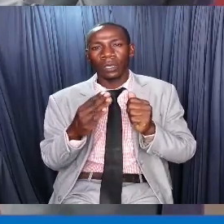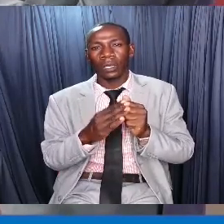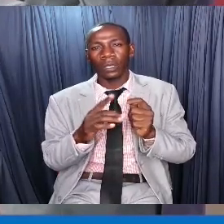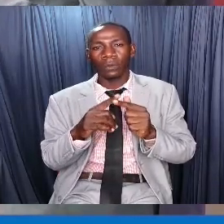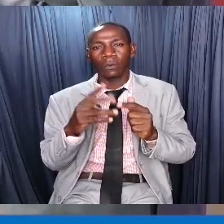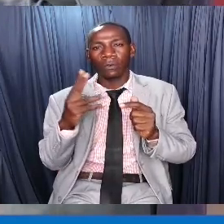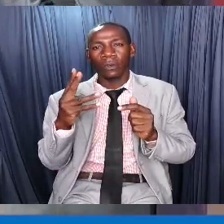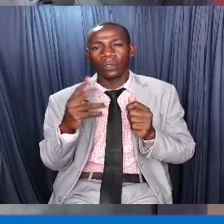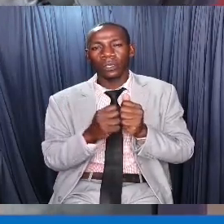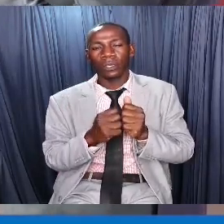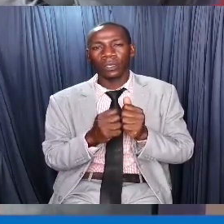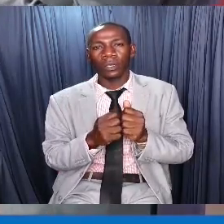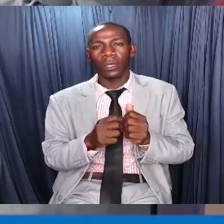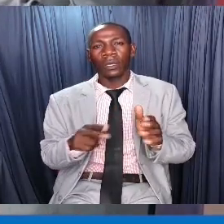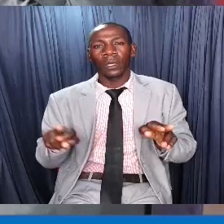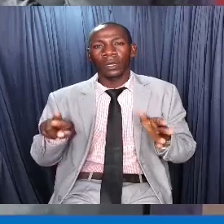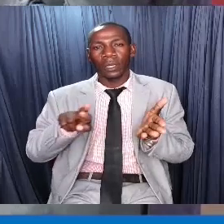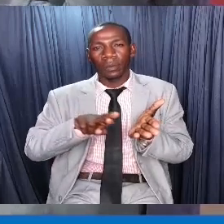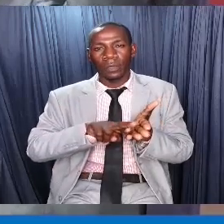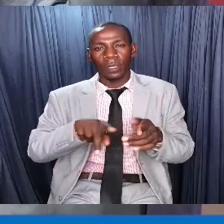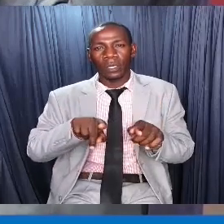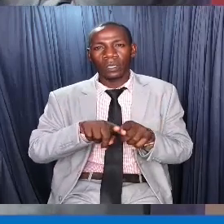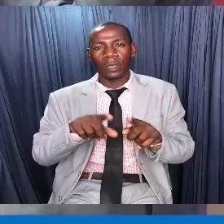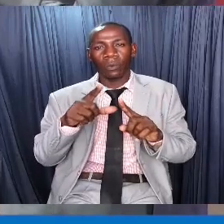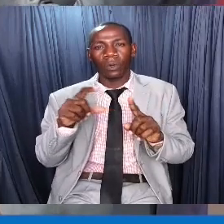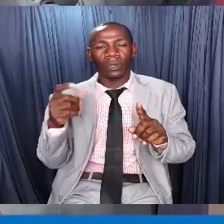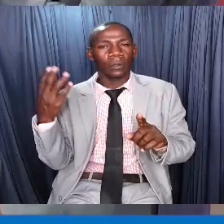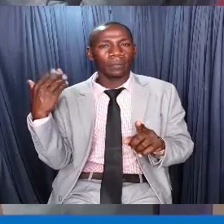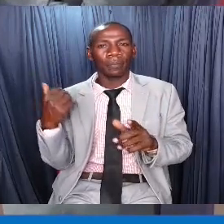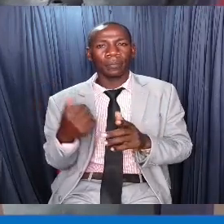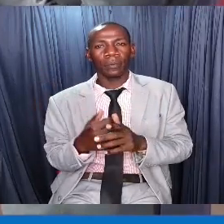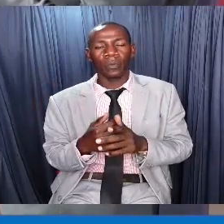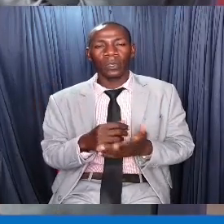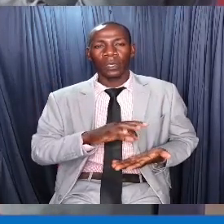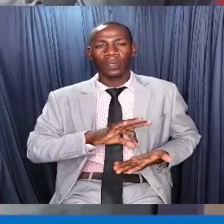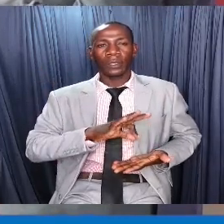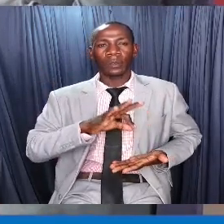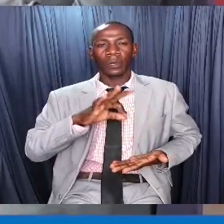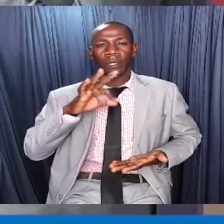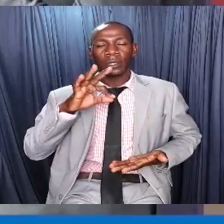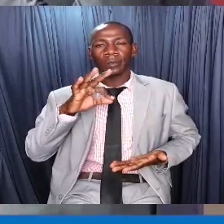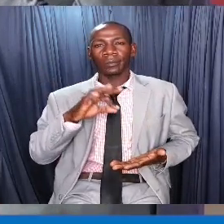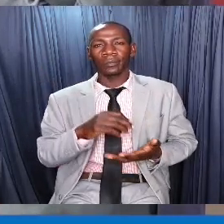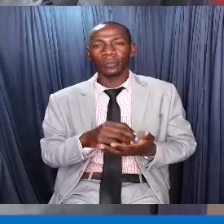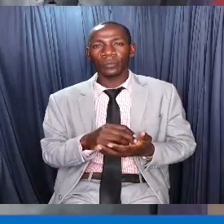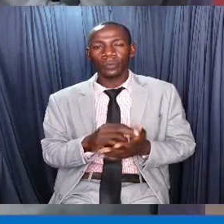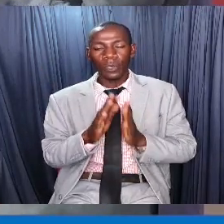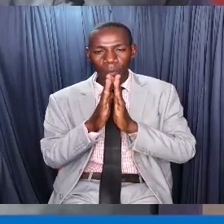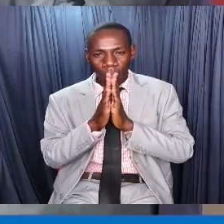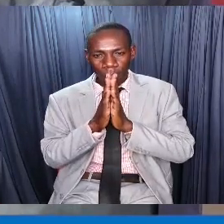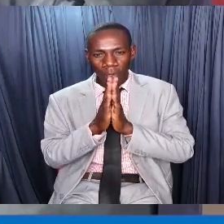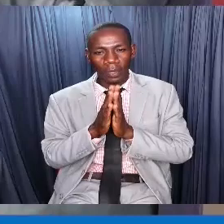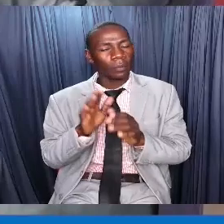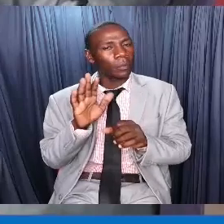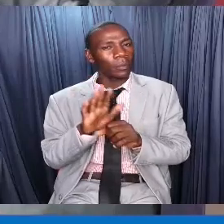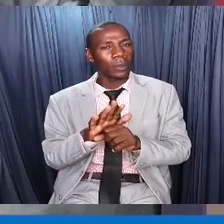18:9-14. Narudia lile neno la jana. I repeat the last topic. Ile roho ile, the spirit, tuyeombe kabisa. We